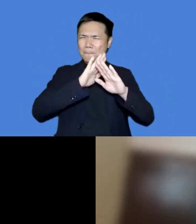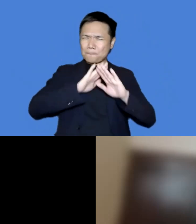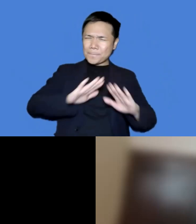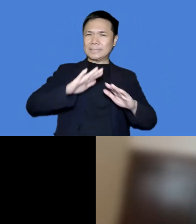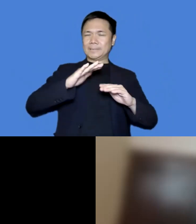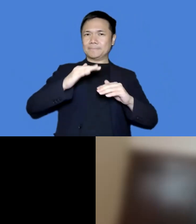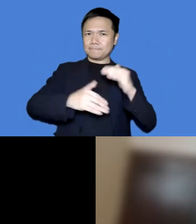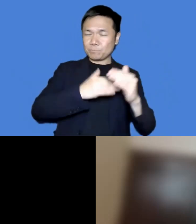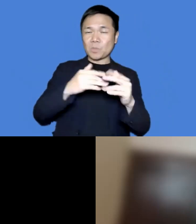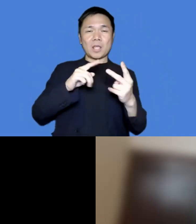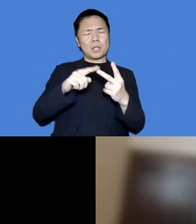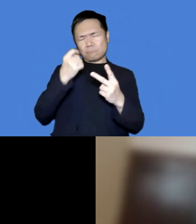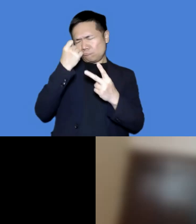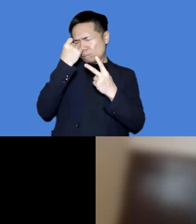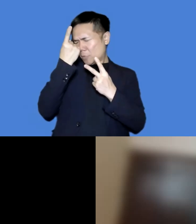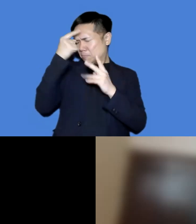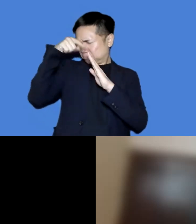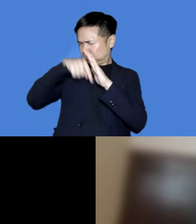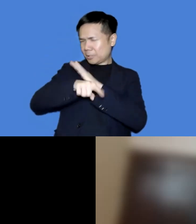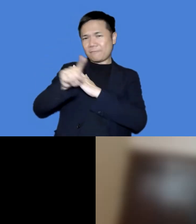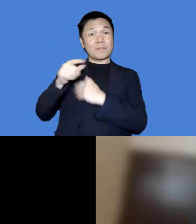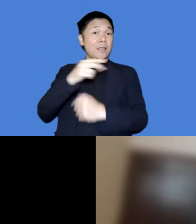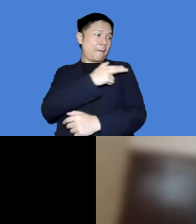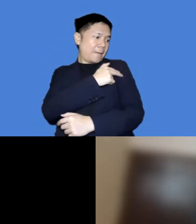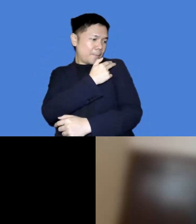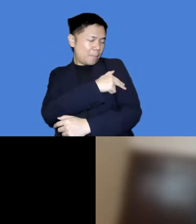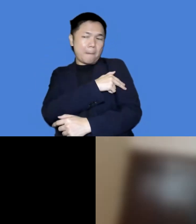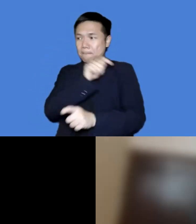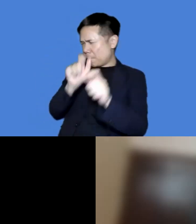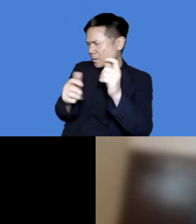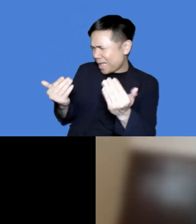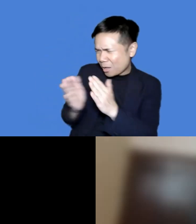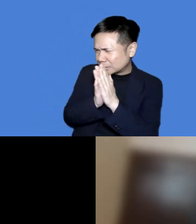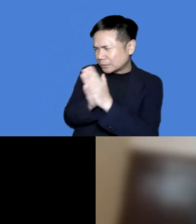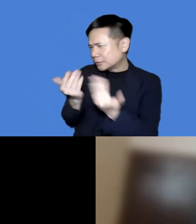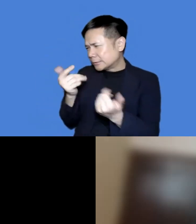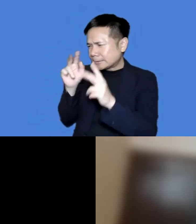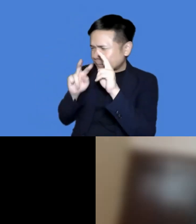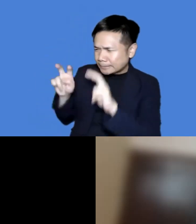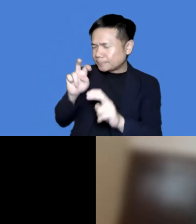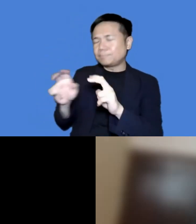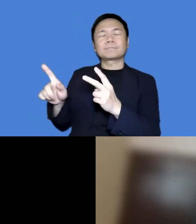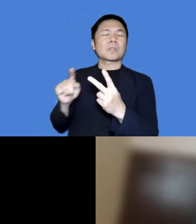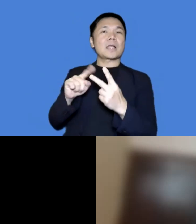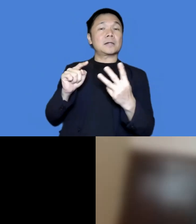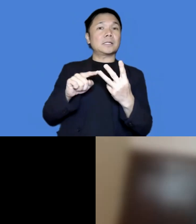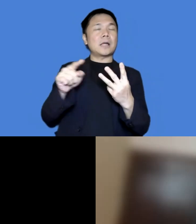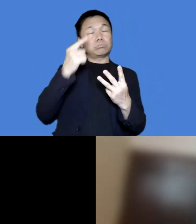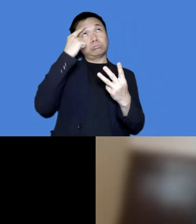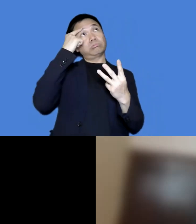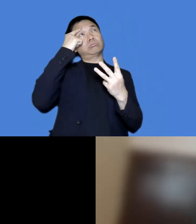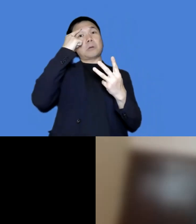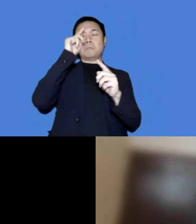healthcare needs, combined with her international experience, have equipped her with a global perspective and